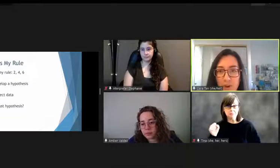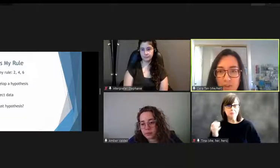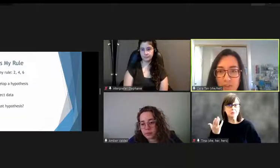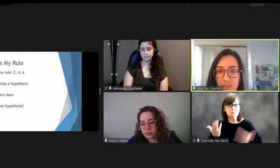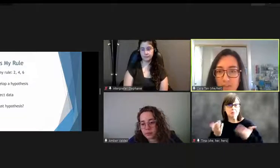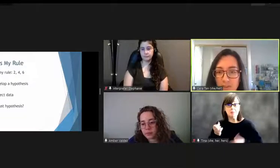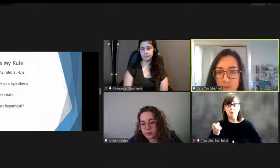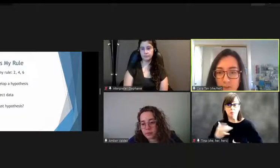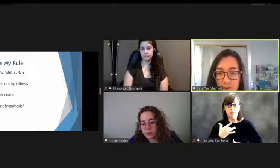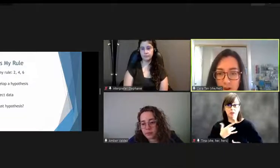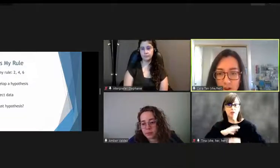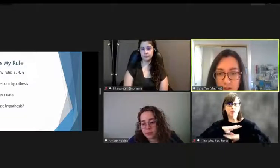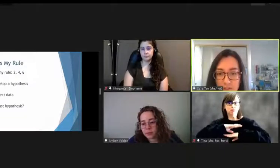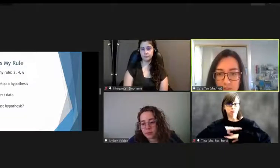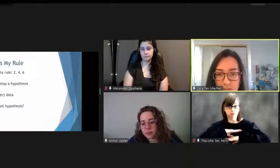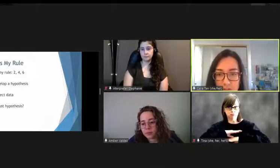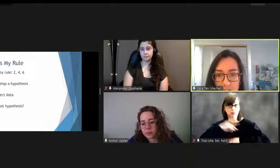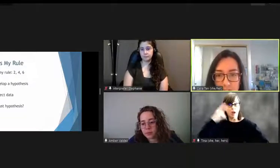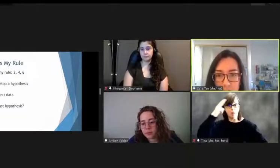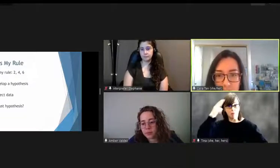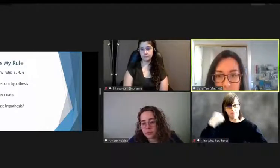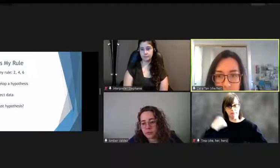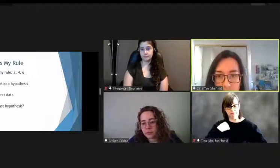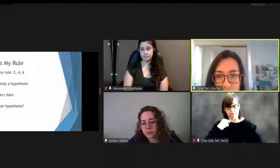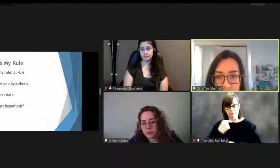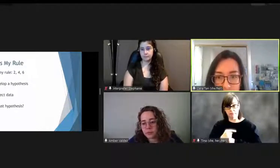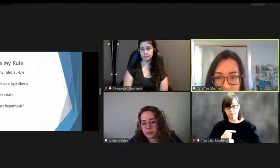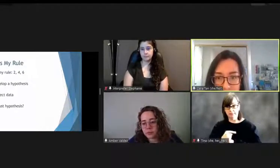your hypothesis or not.